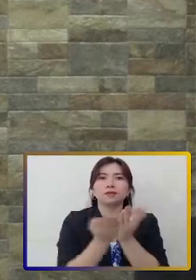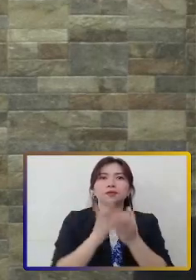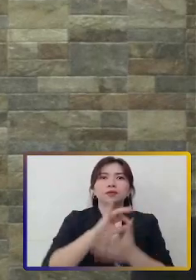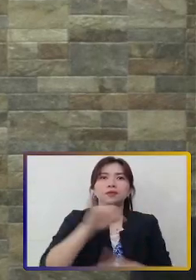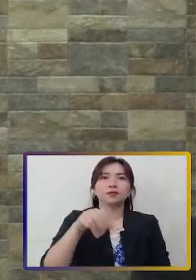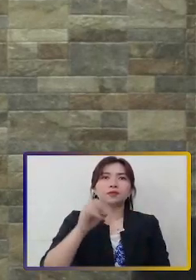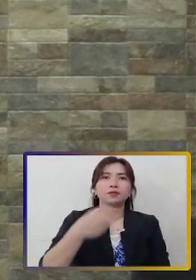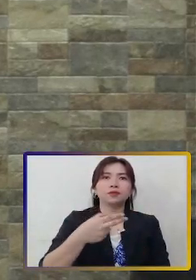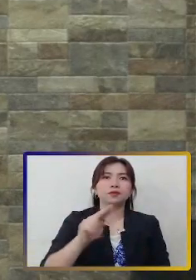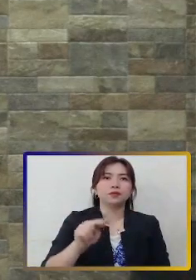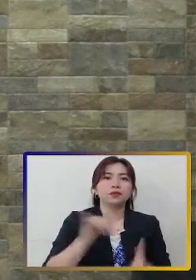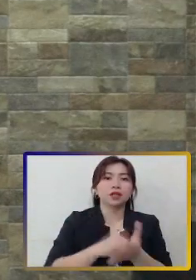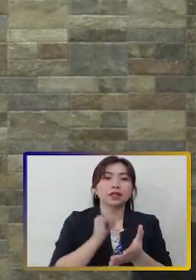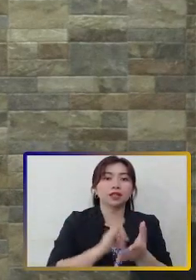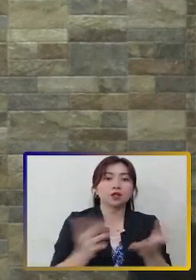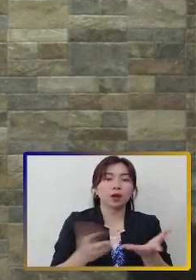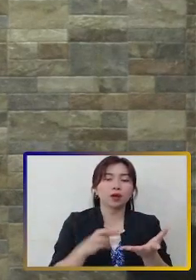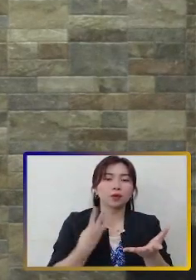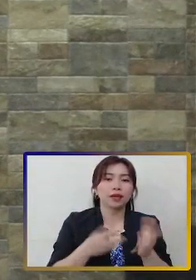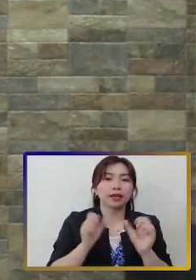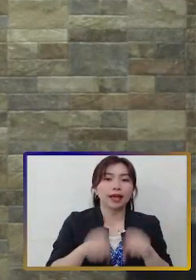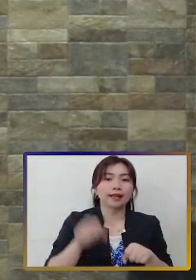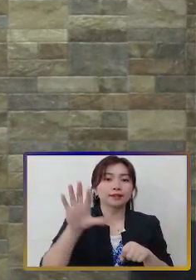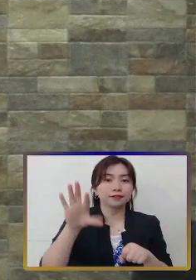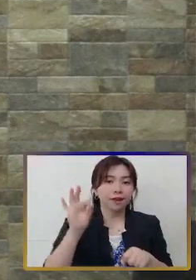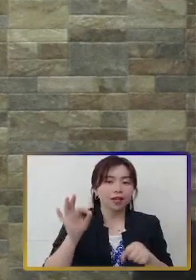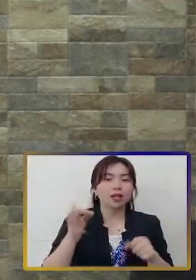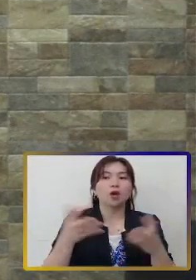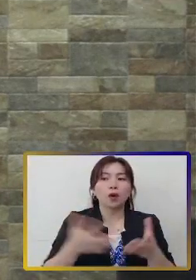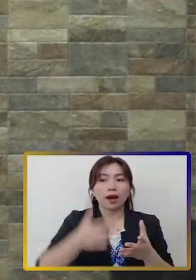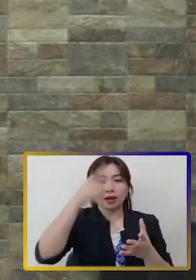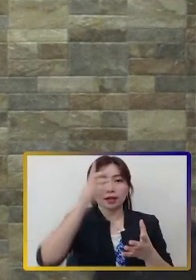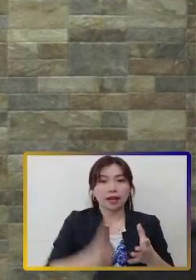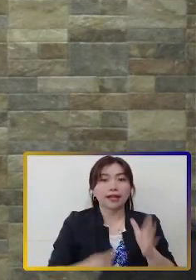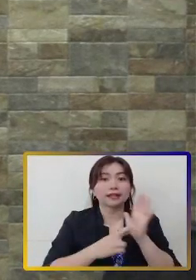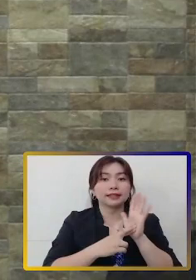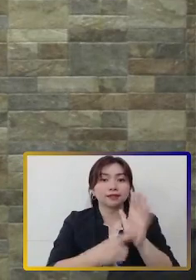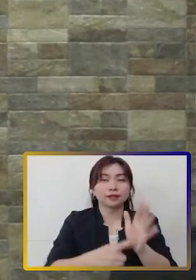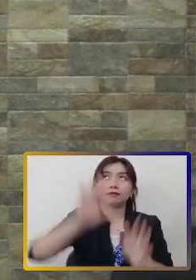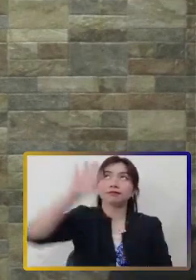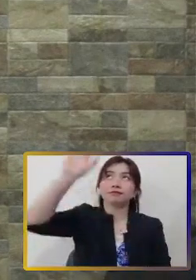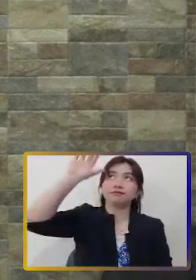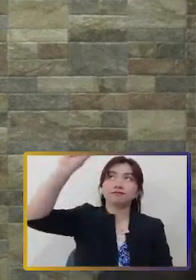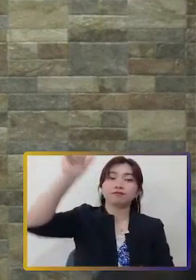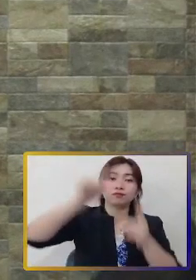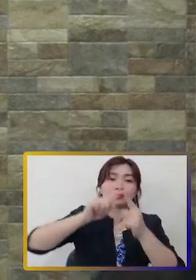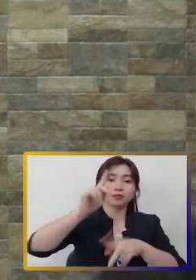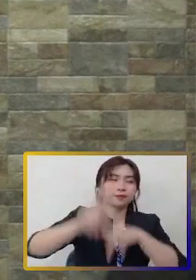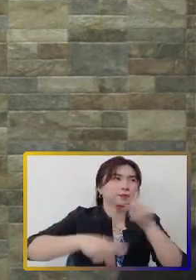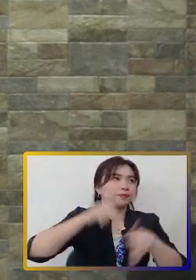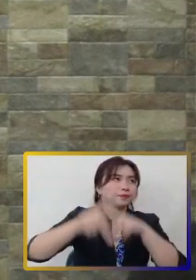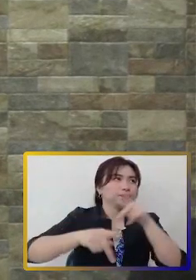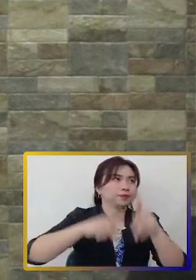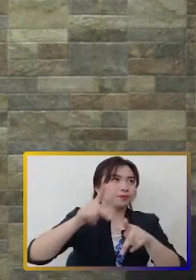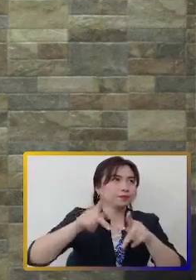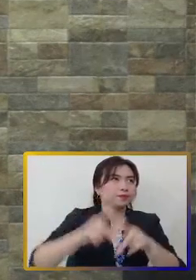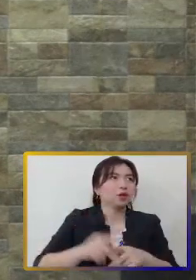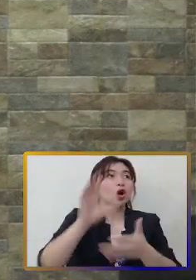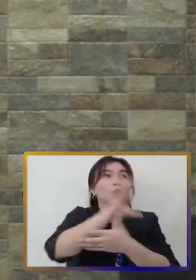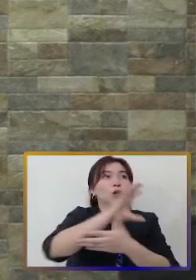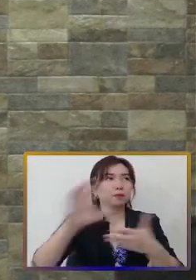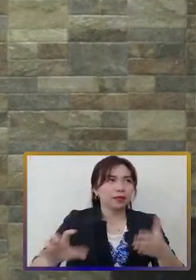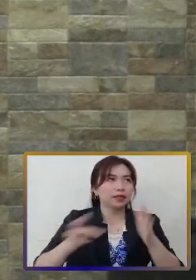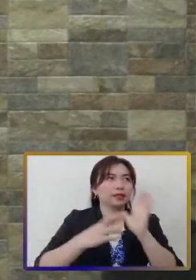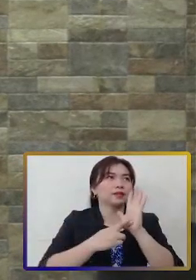makikitaan po natin kung saan ah ang kanyang ah sarili sa tao more complete Revelation